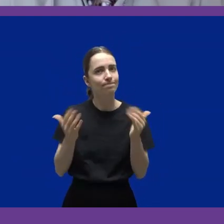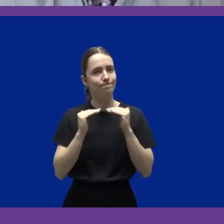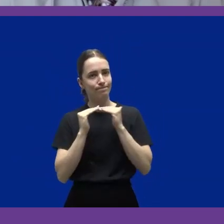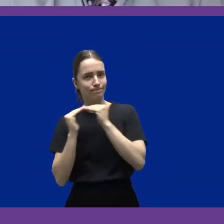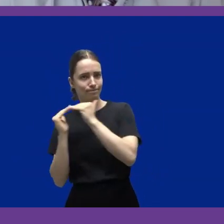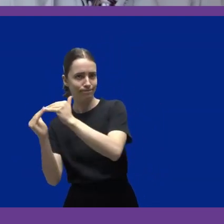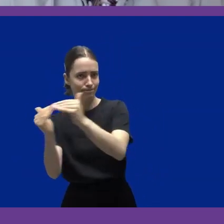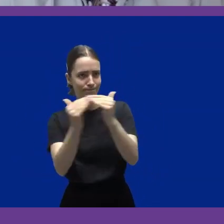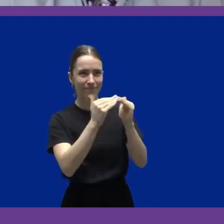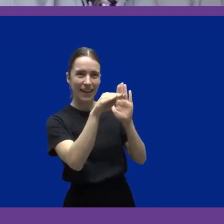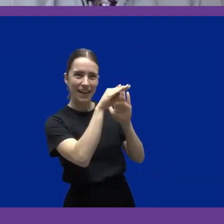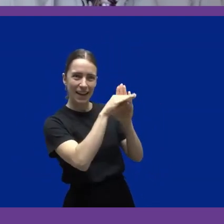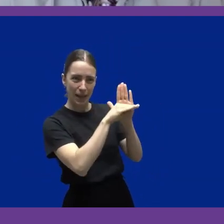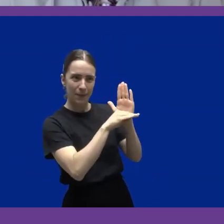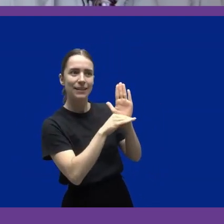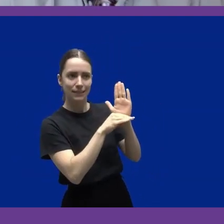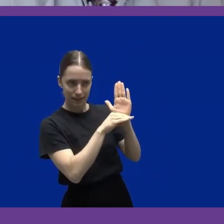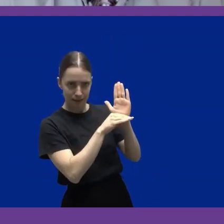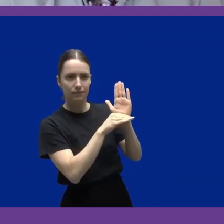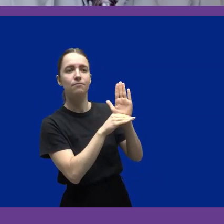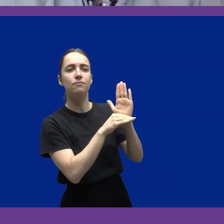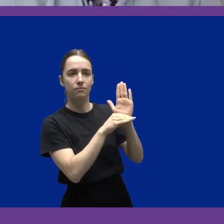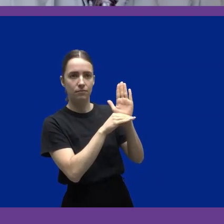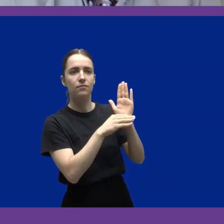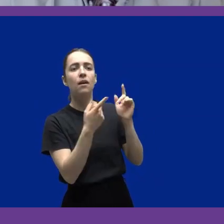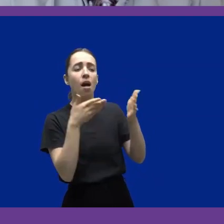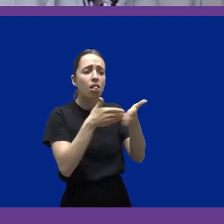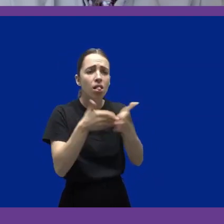market caused by different national rules on